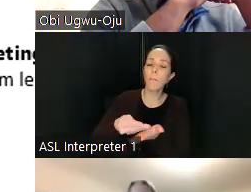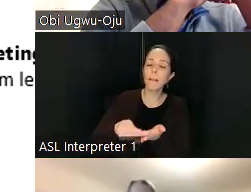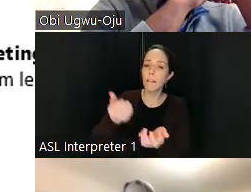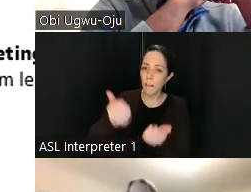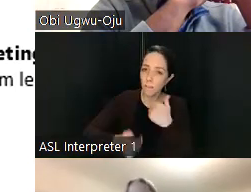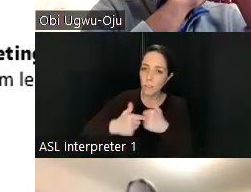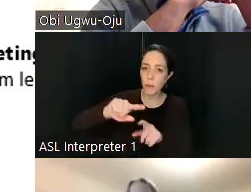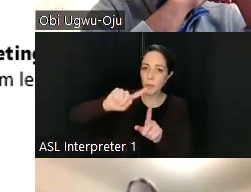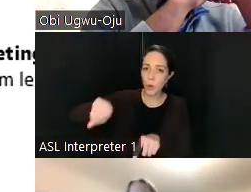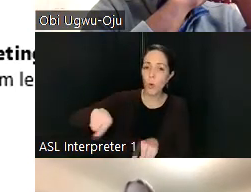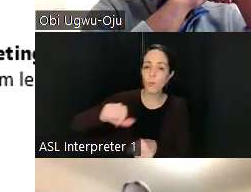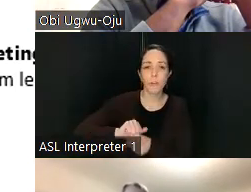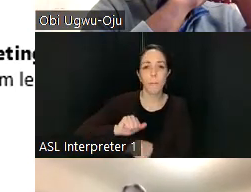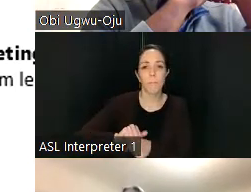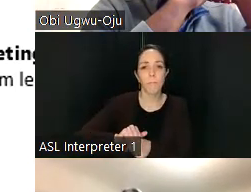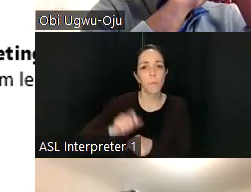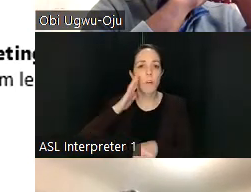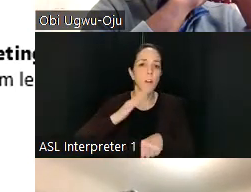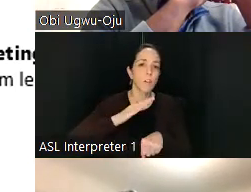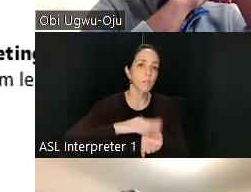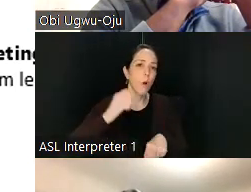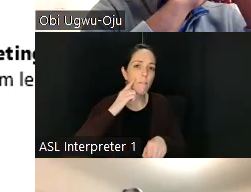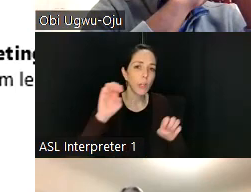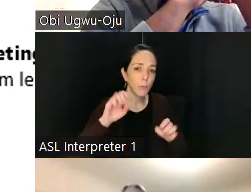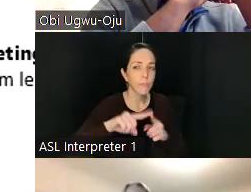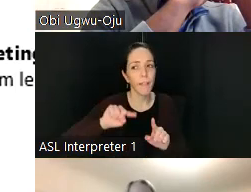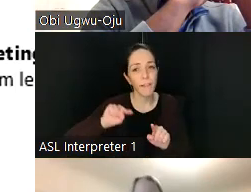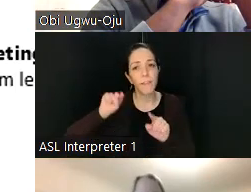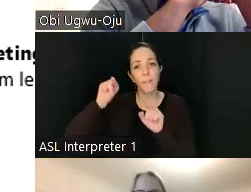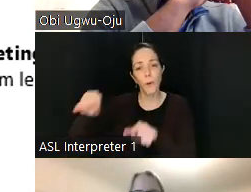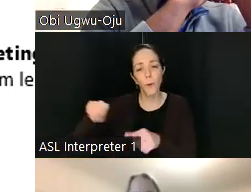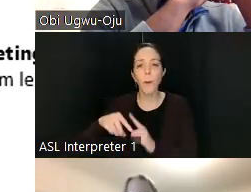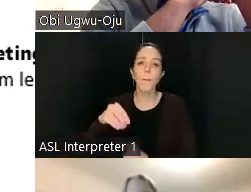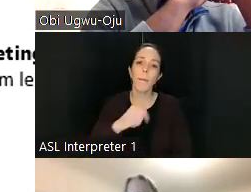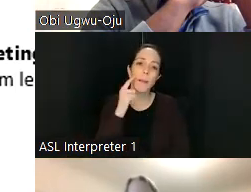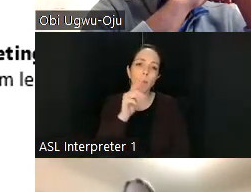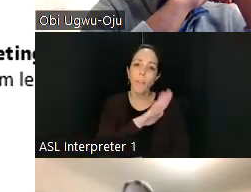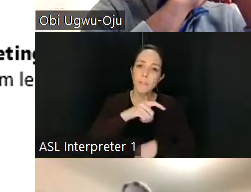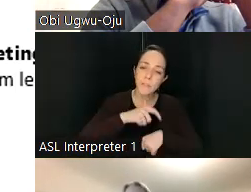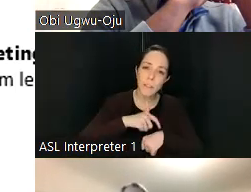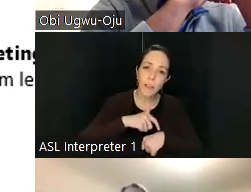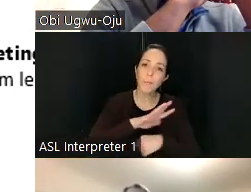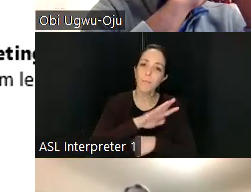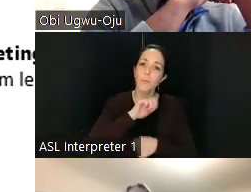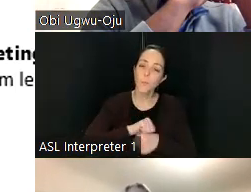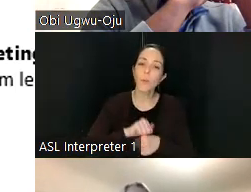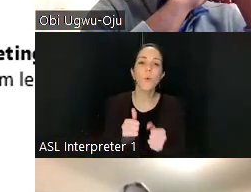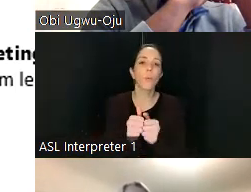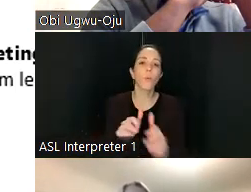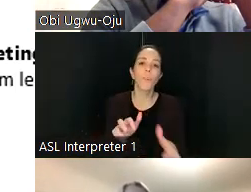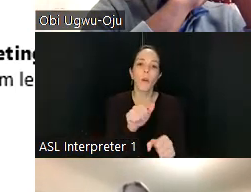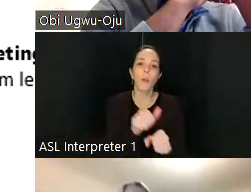it's kind of designed to, compensate them for their trouble and their work without being an employment